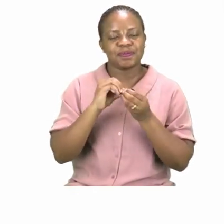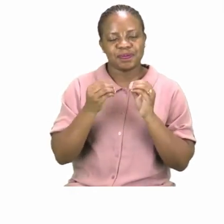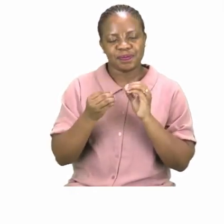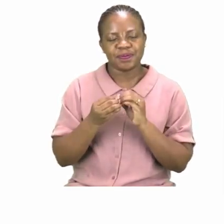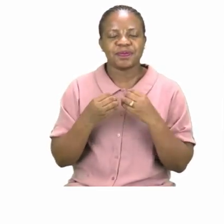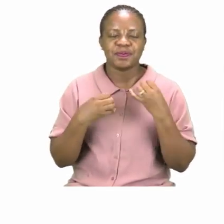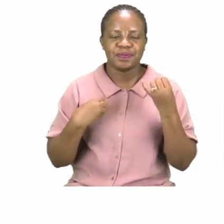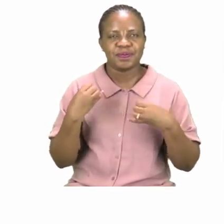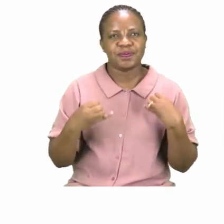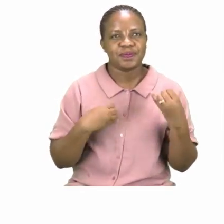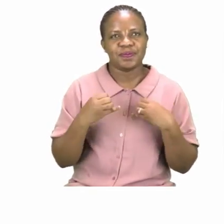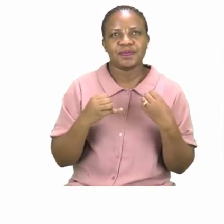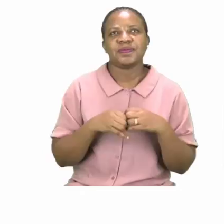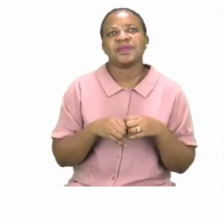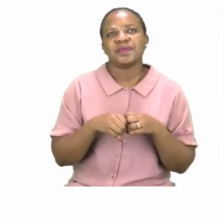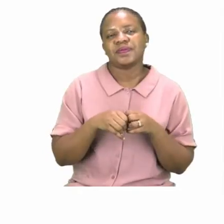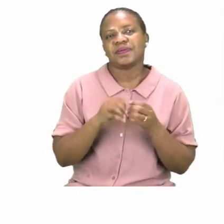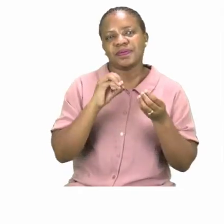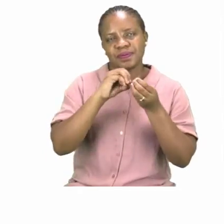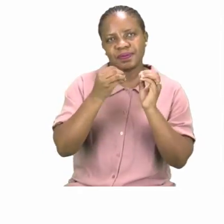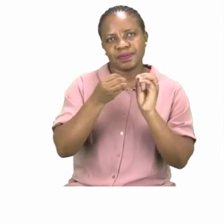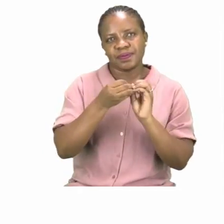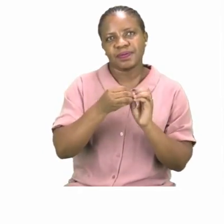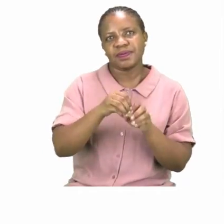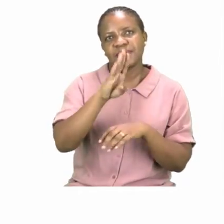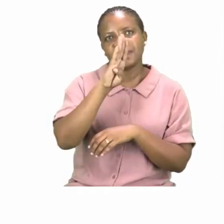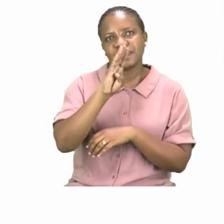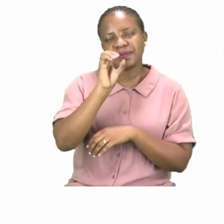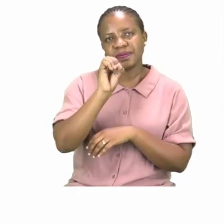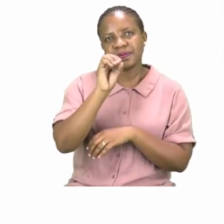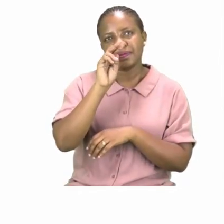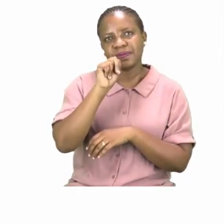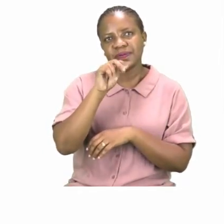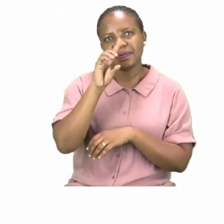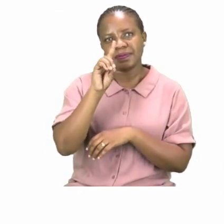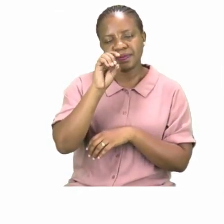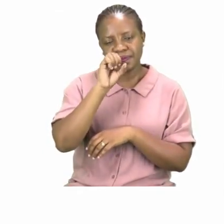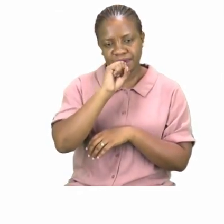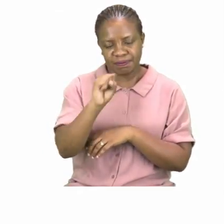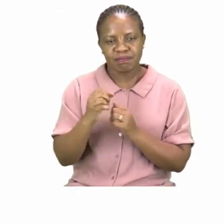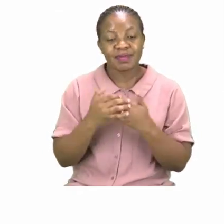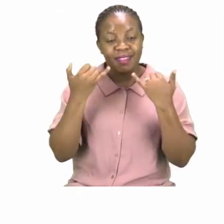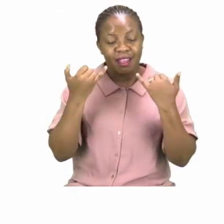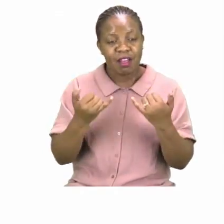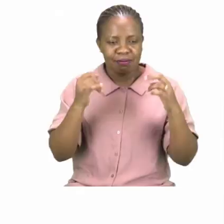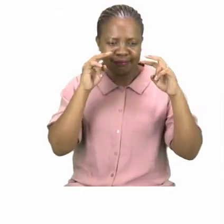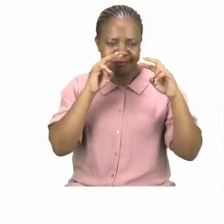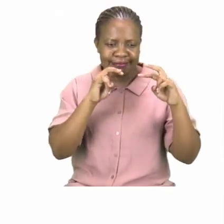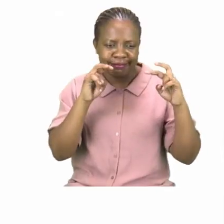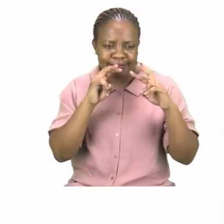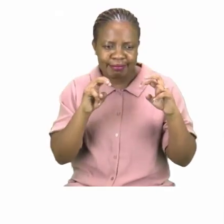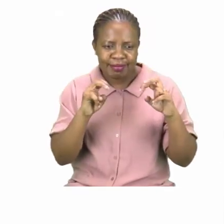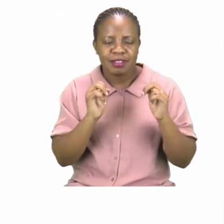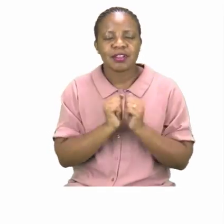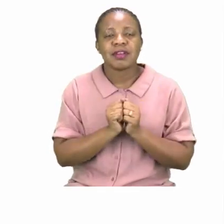trick here is that we are going to find the missing answer for each number